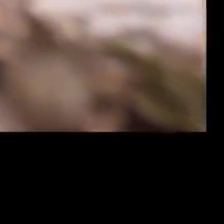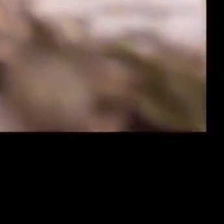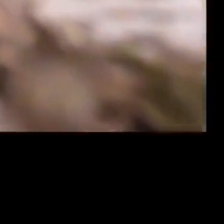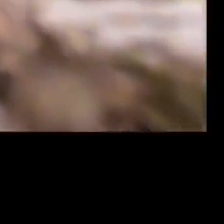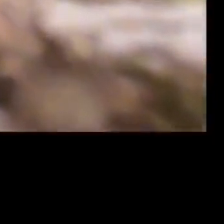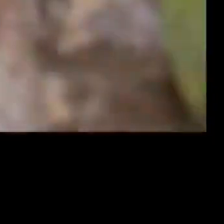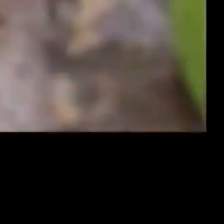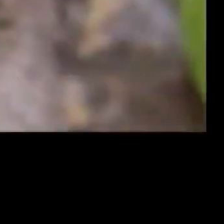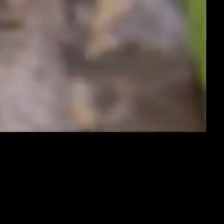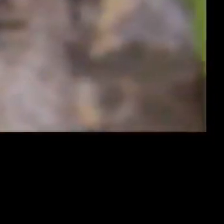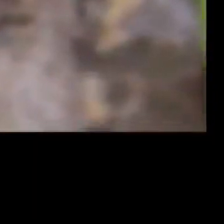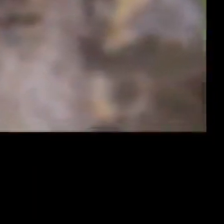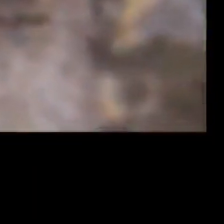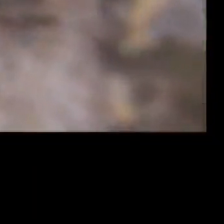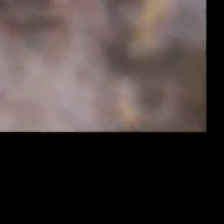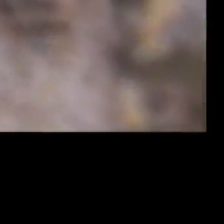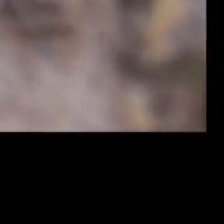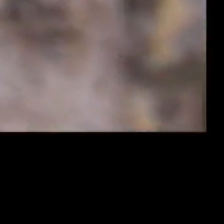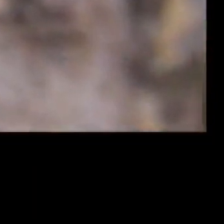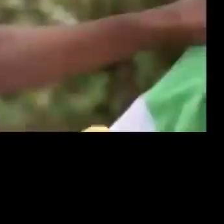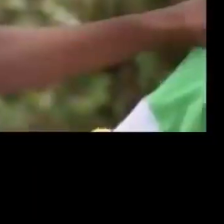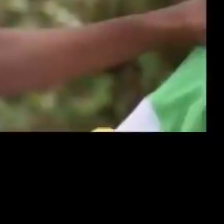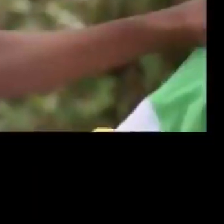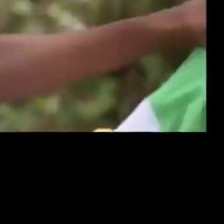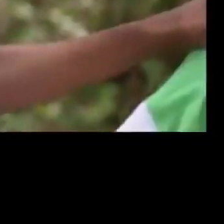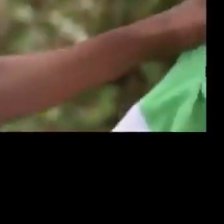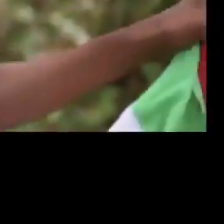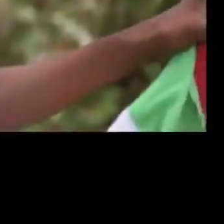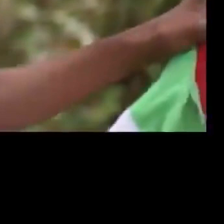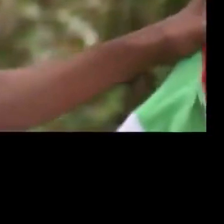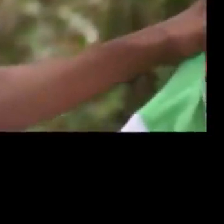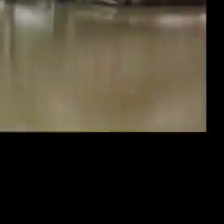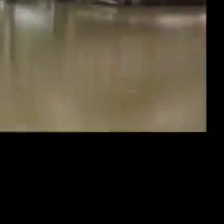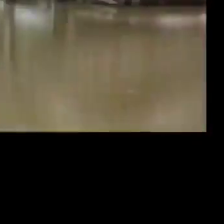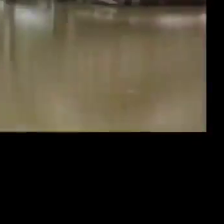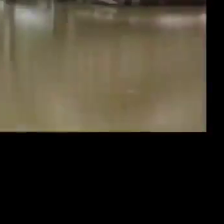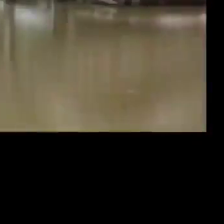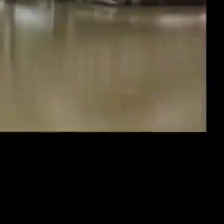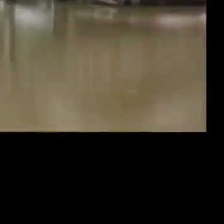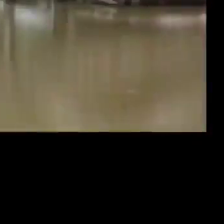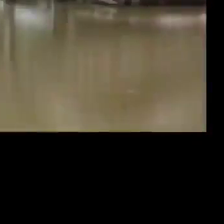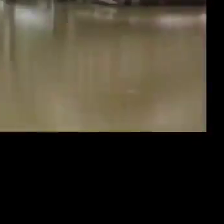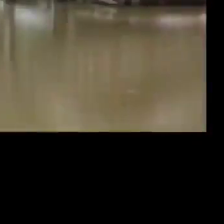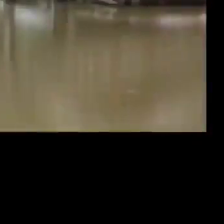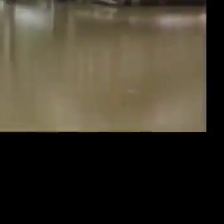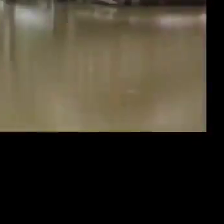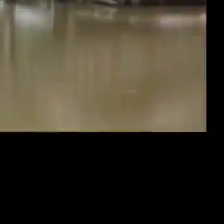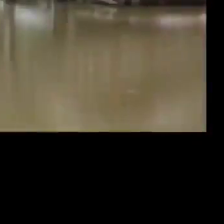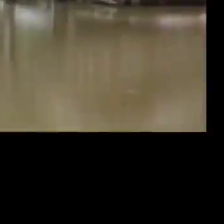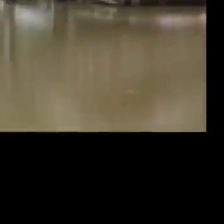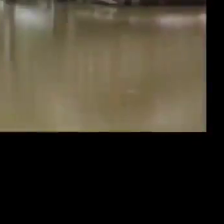done. He take out the knife, stab up the wife and see how the blood they run. Ah, ah,